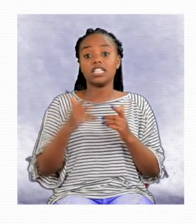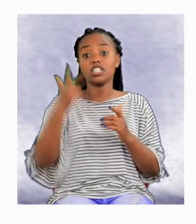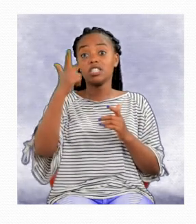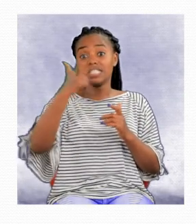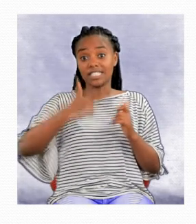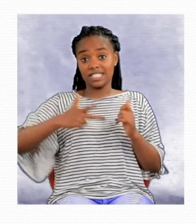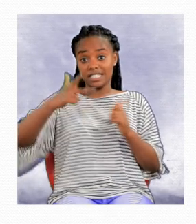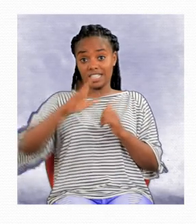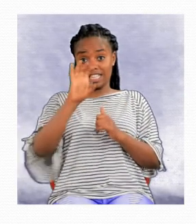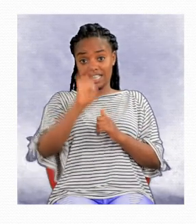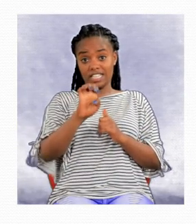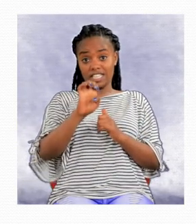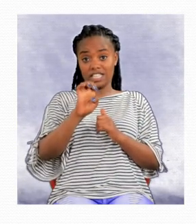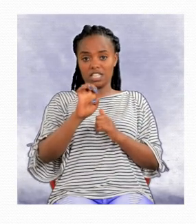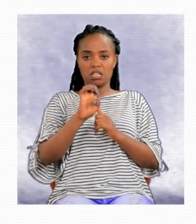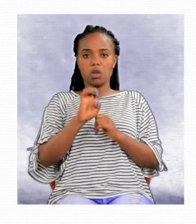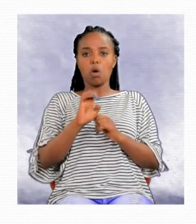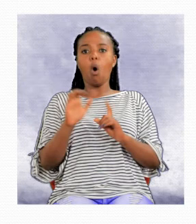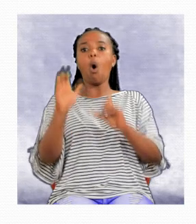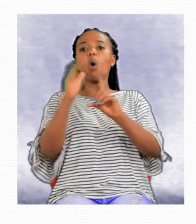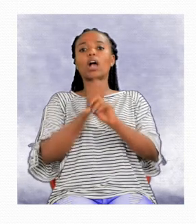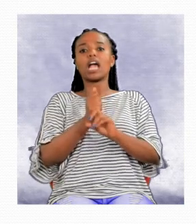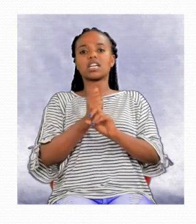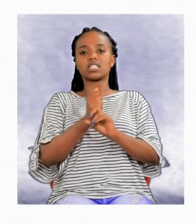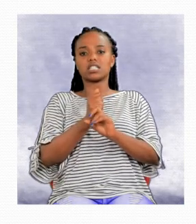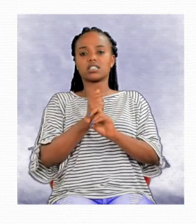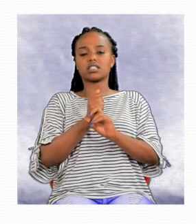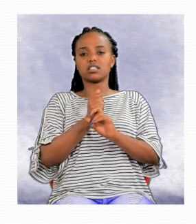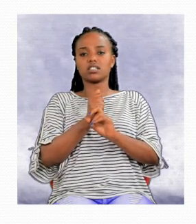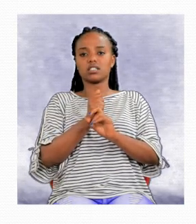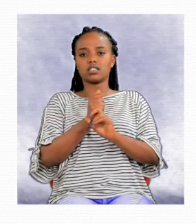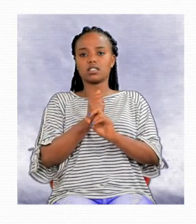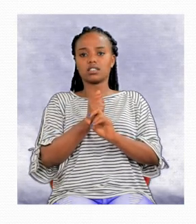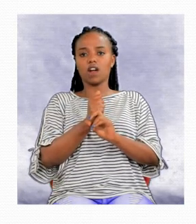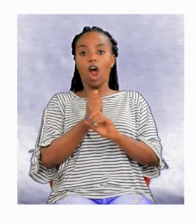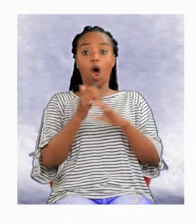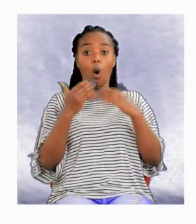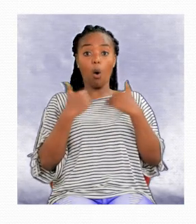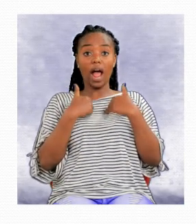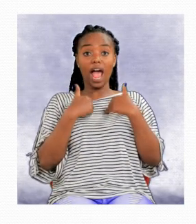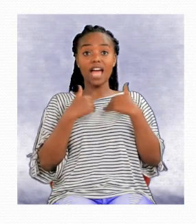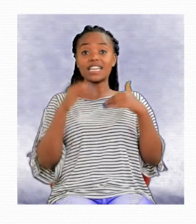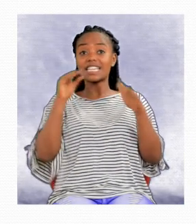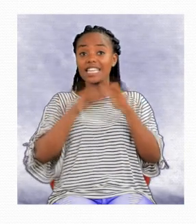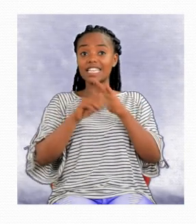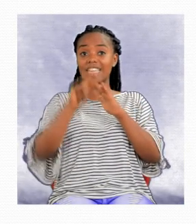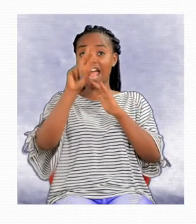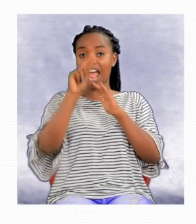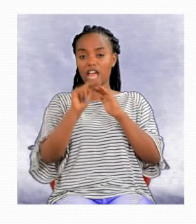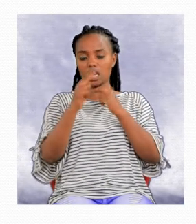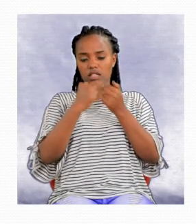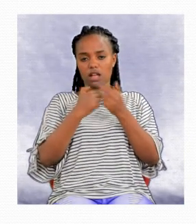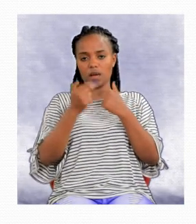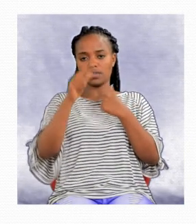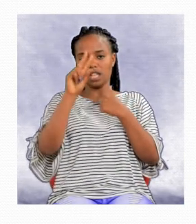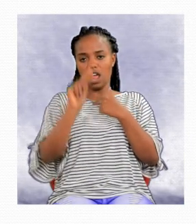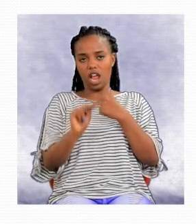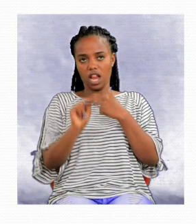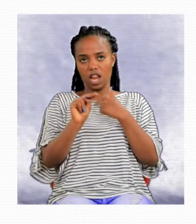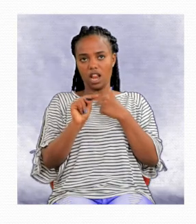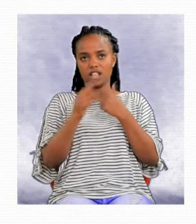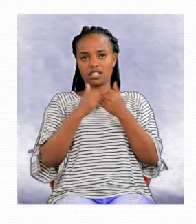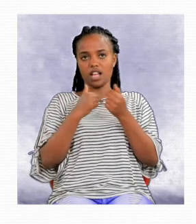these 3 events simultaneously occurs in m times n times